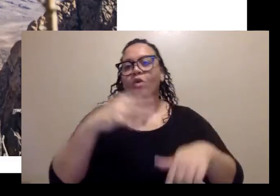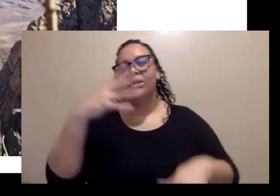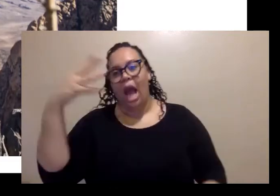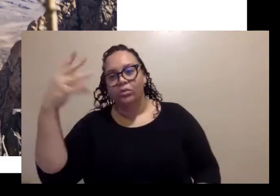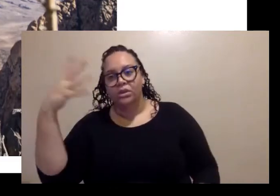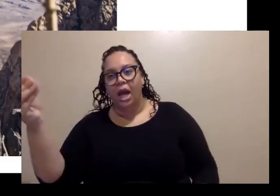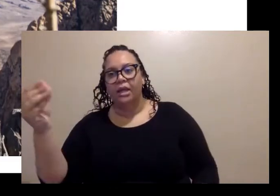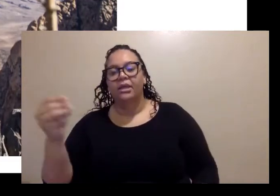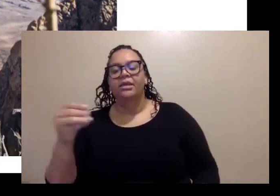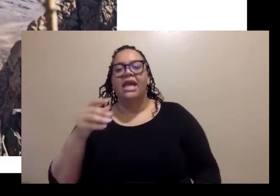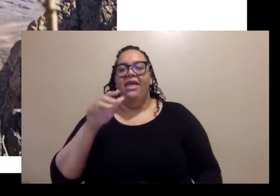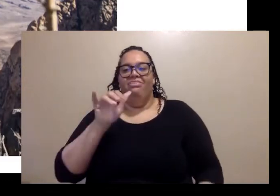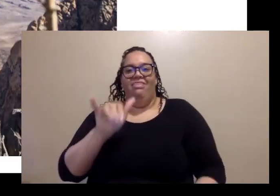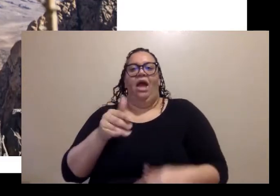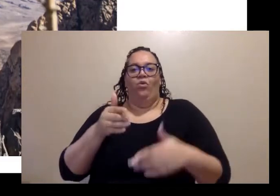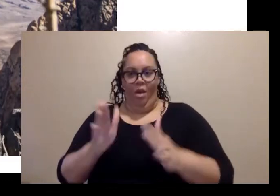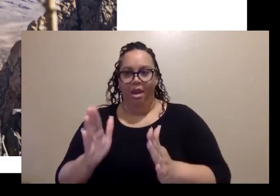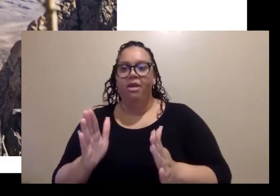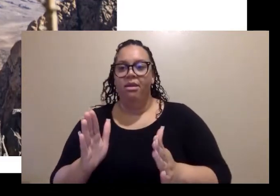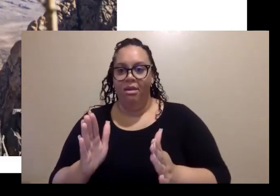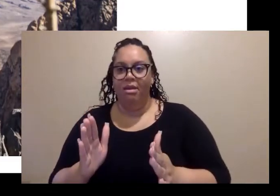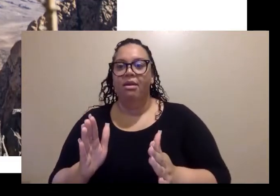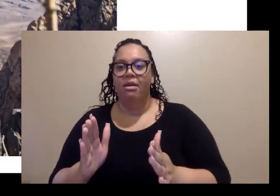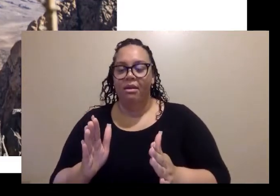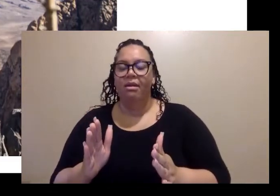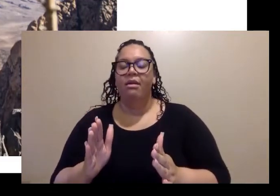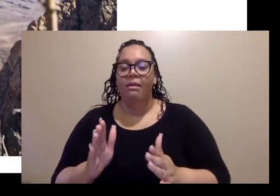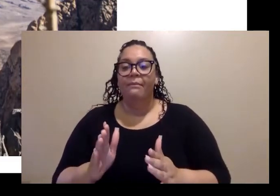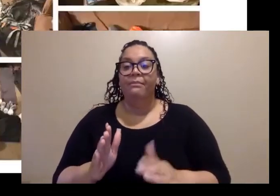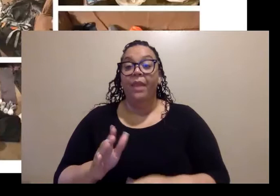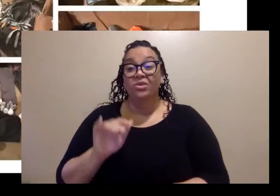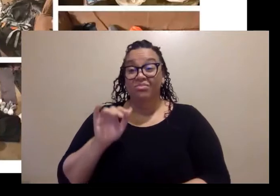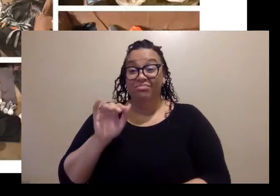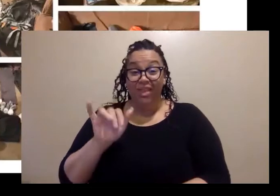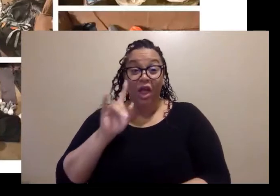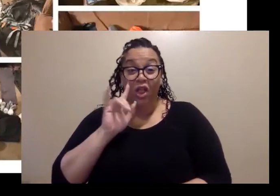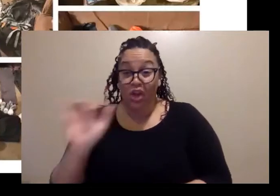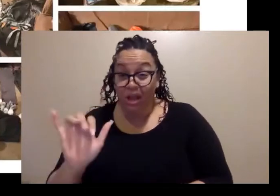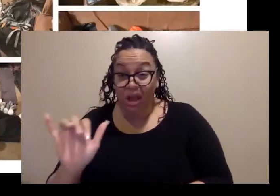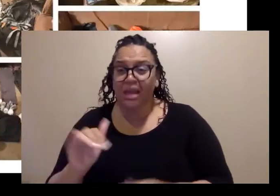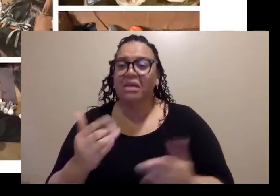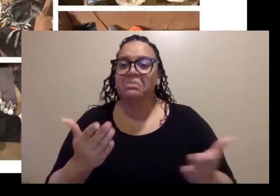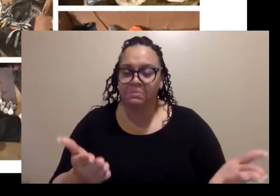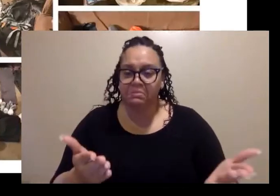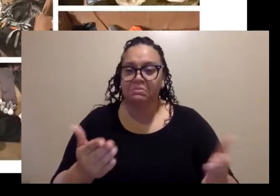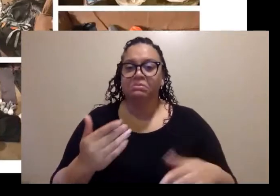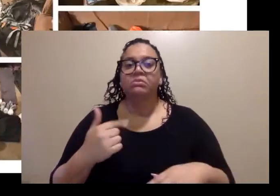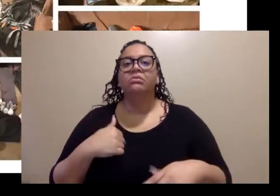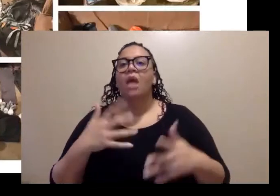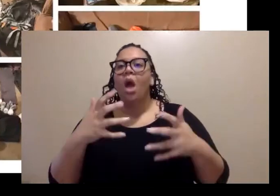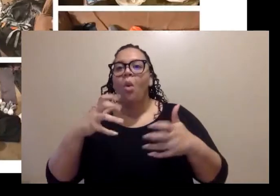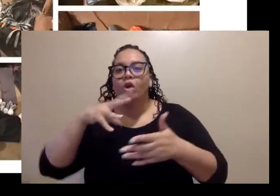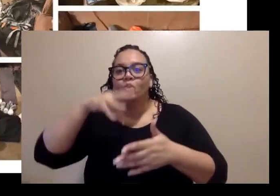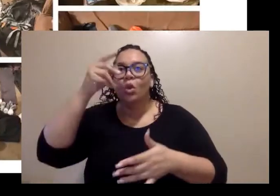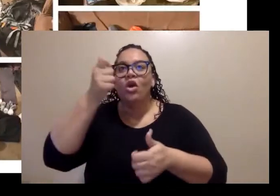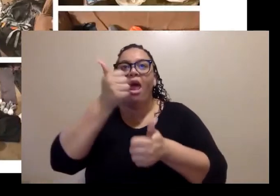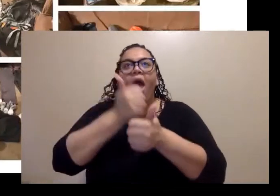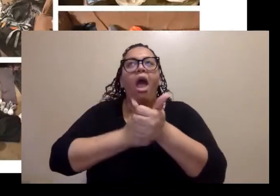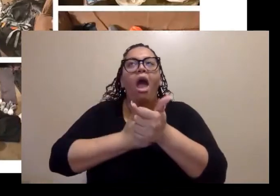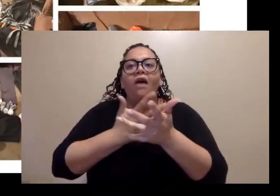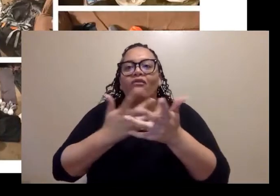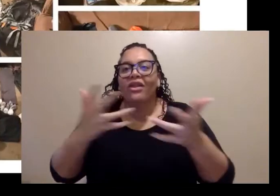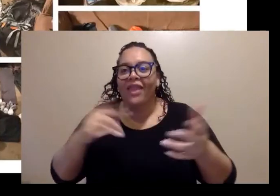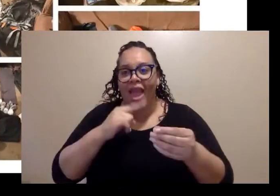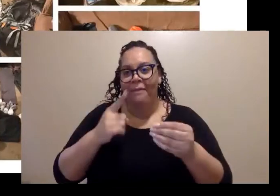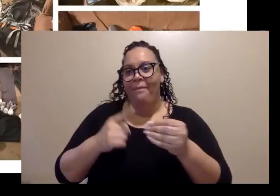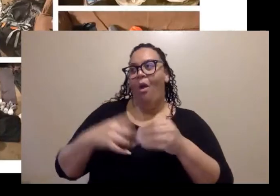this specific way, right? And so what that looked like was I wanted to learn everything about being